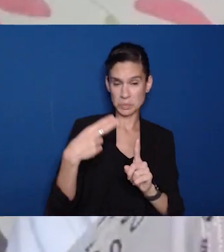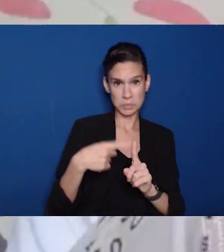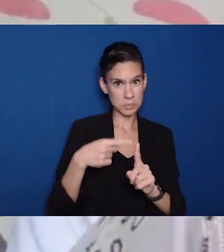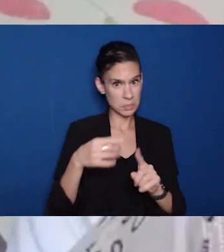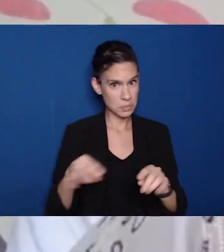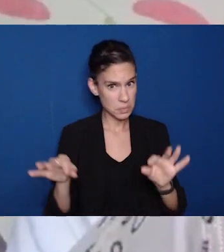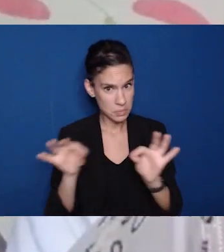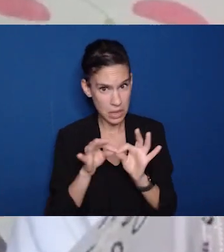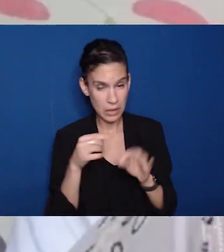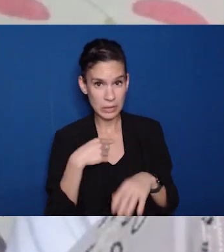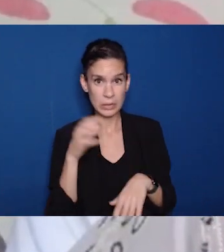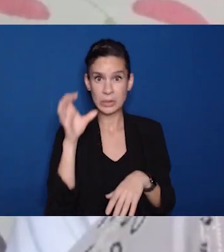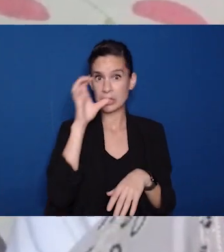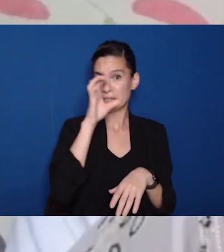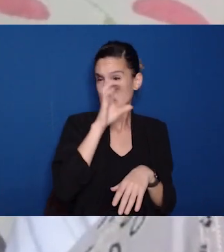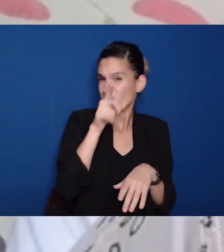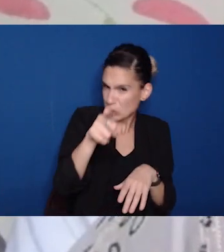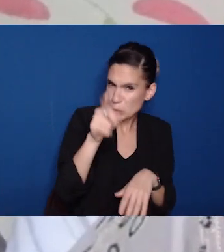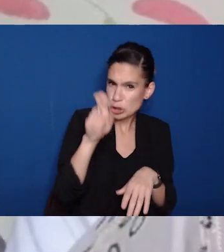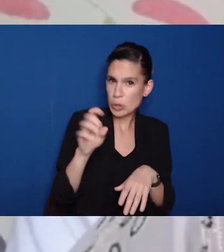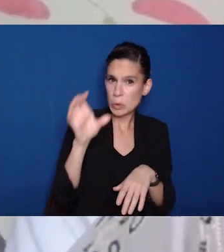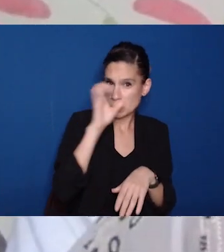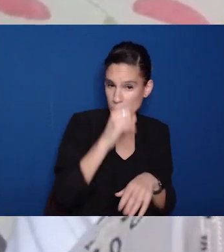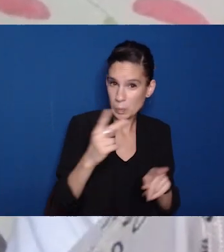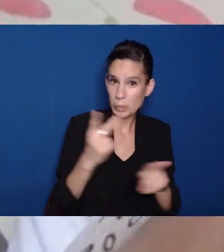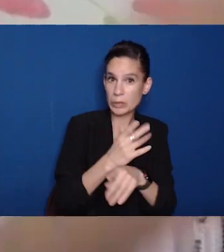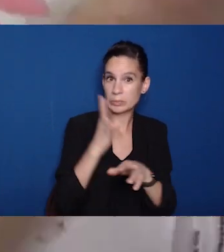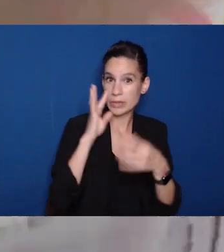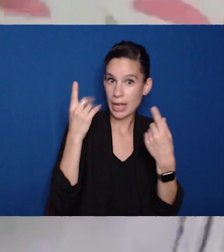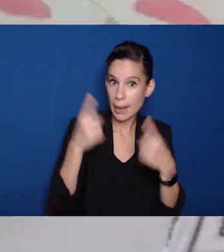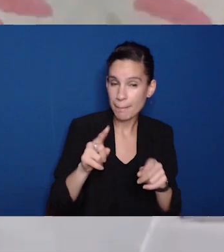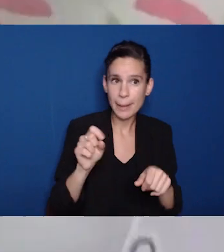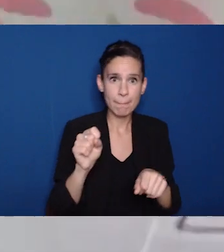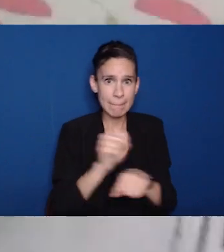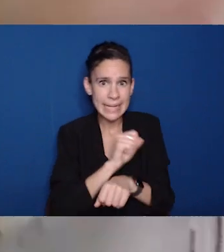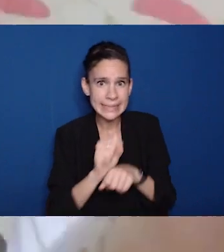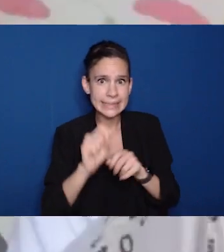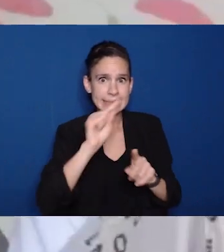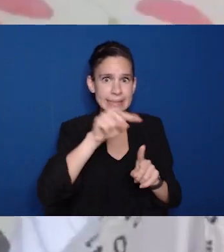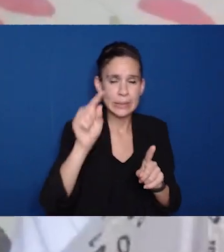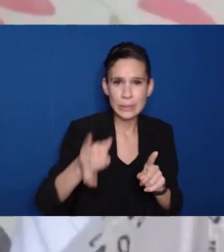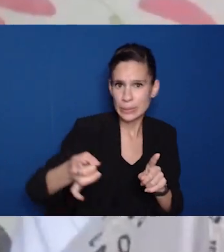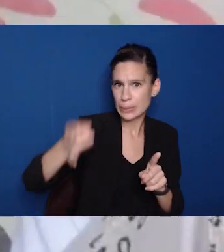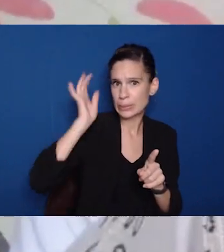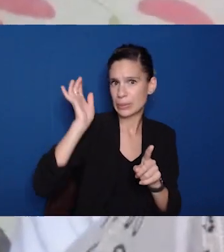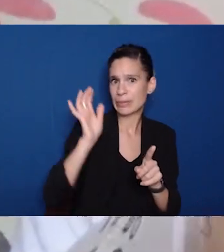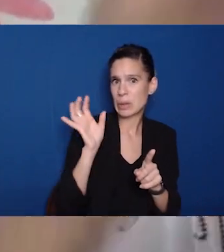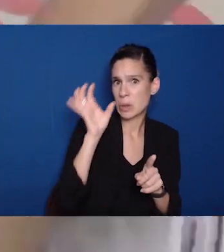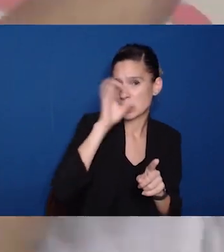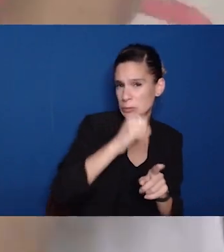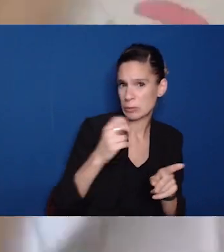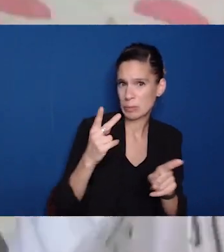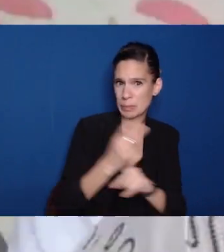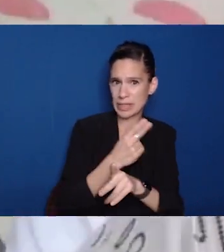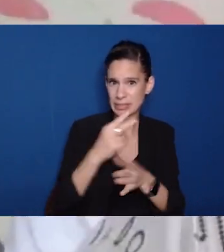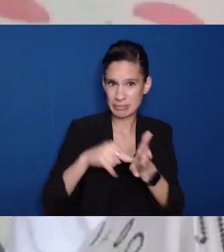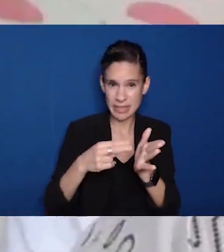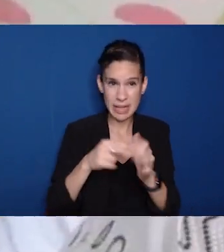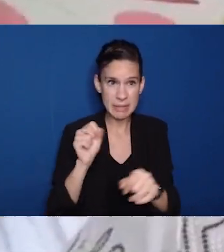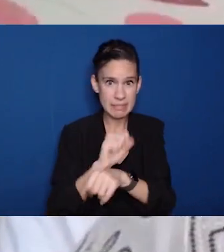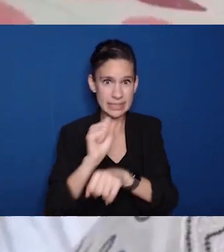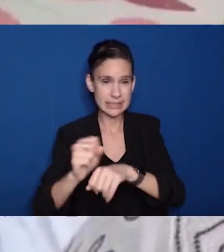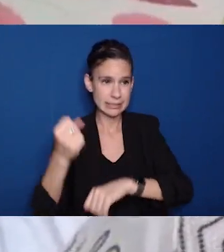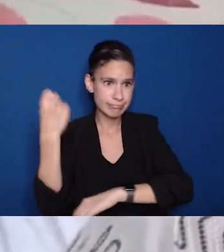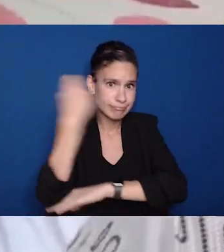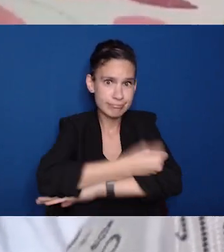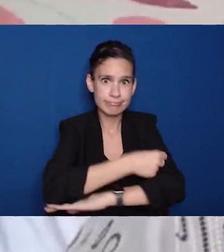now. Assume the worst when it comes to your recovery, which is terrible. I mean, assuming the worst, frankly, means you're going